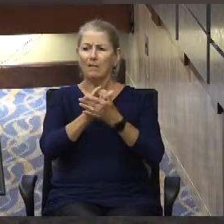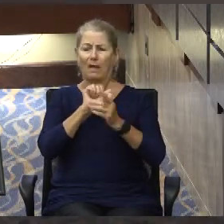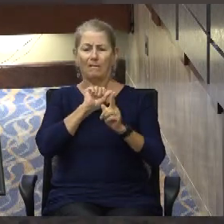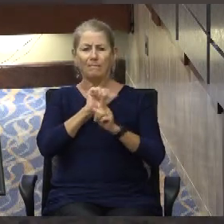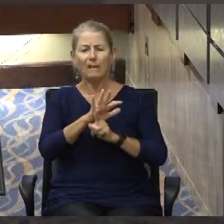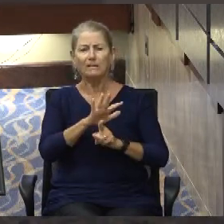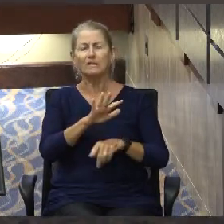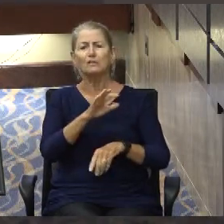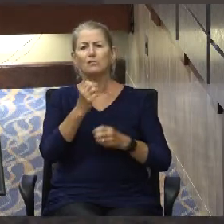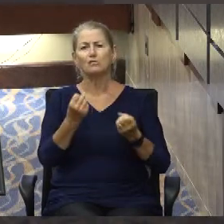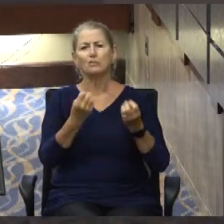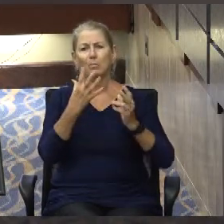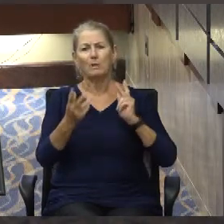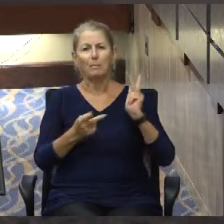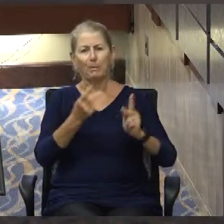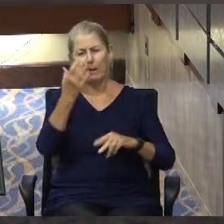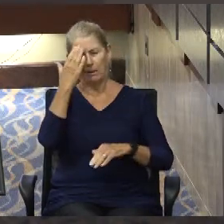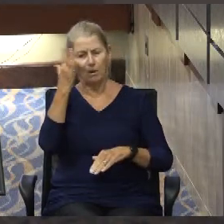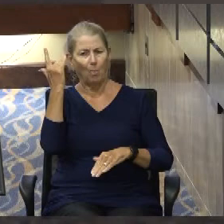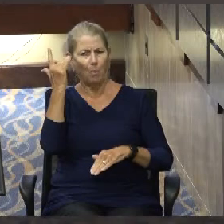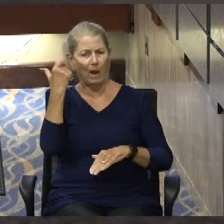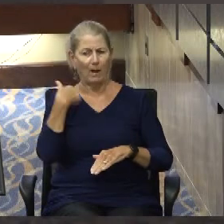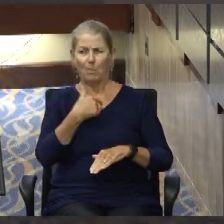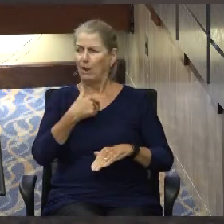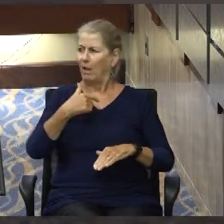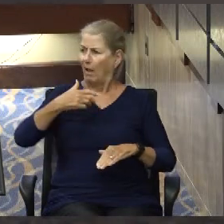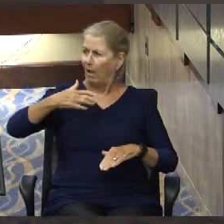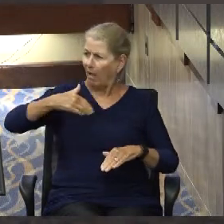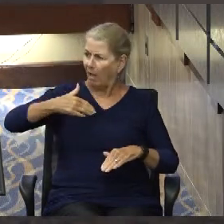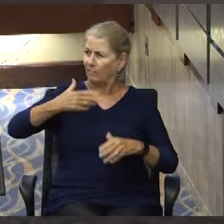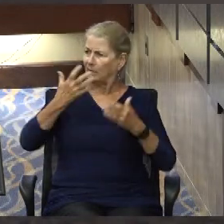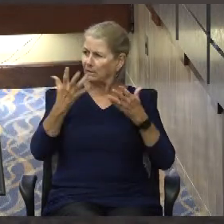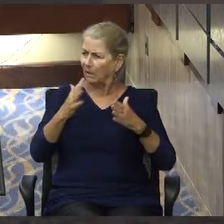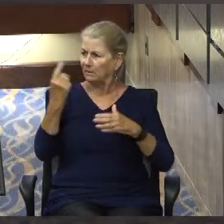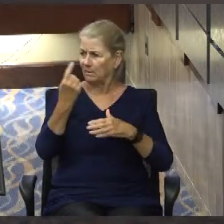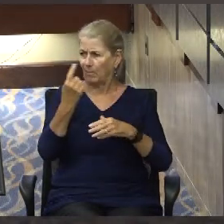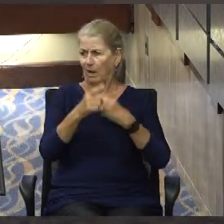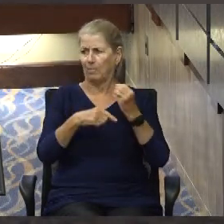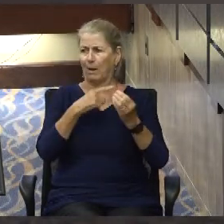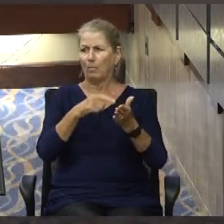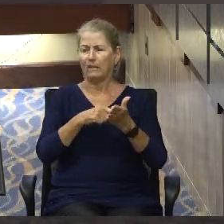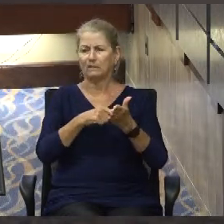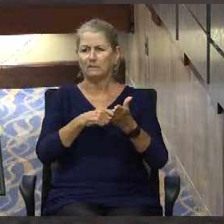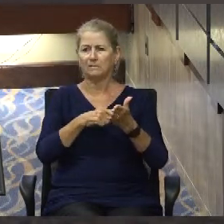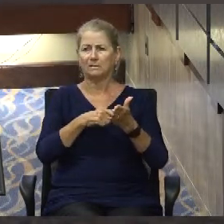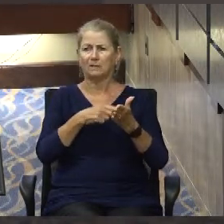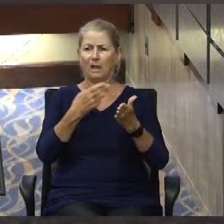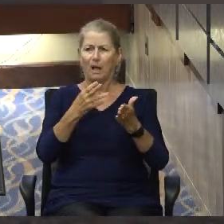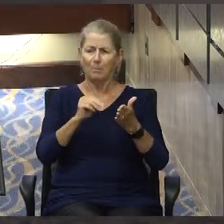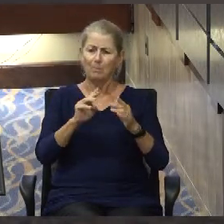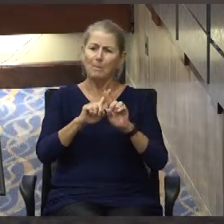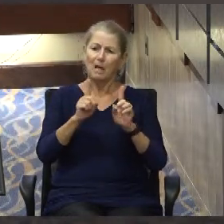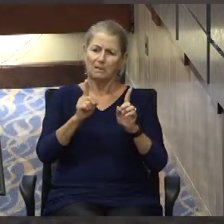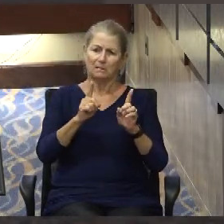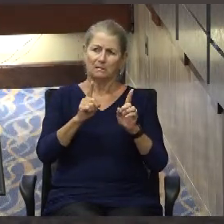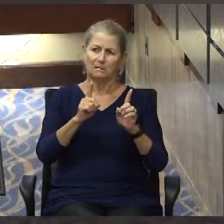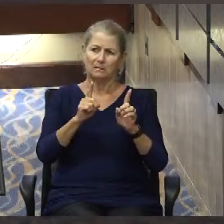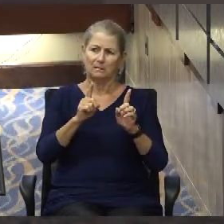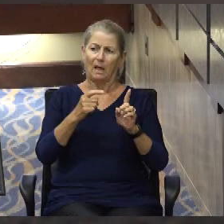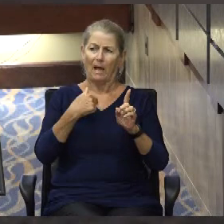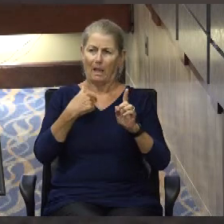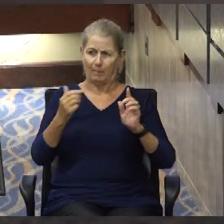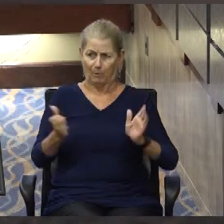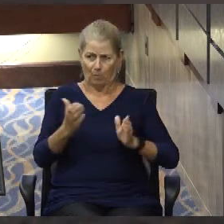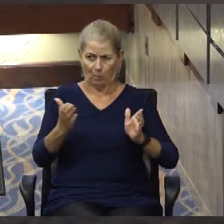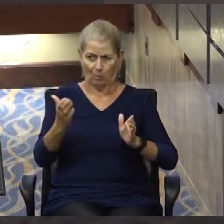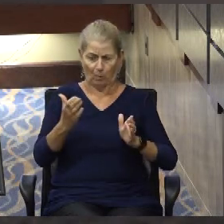many people. So I don't know why we hadn't already done something about this. But I'm encouraging